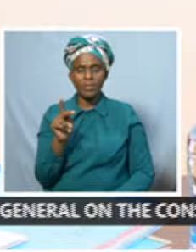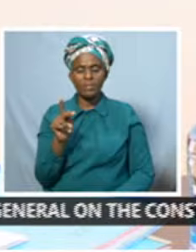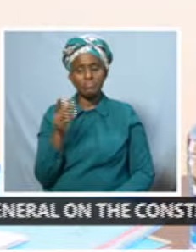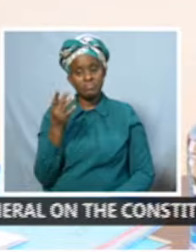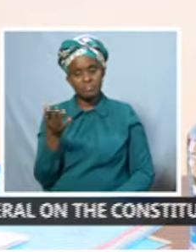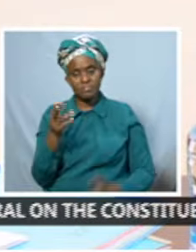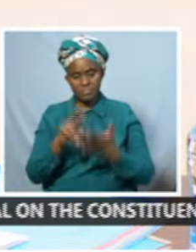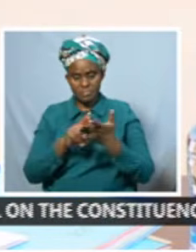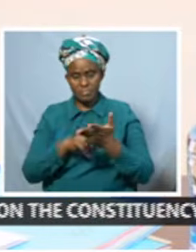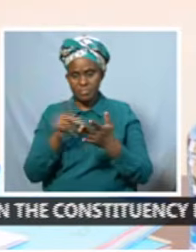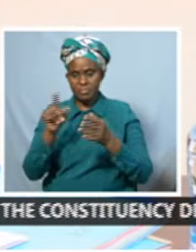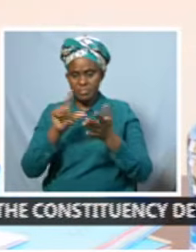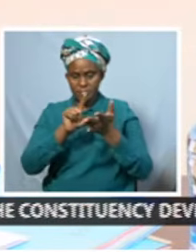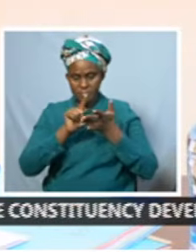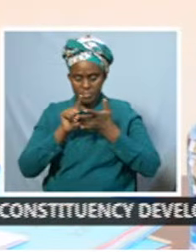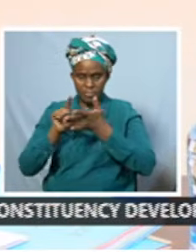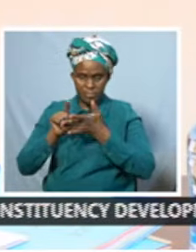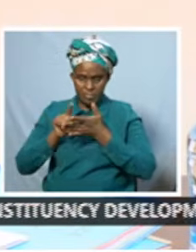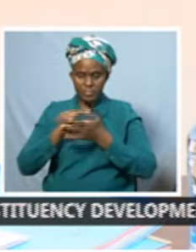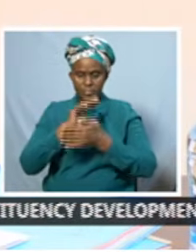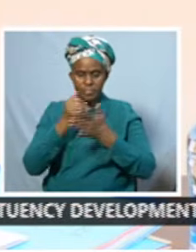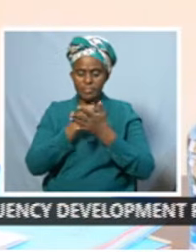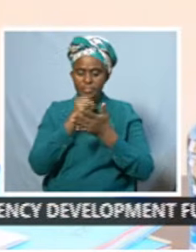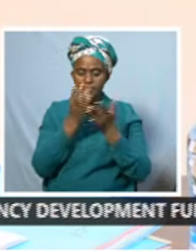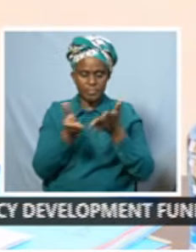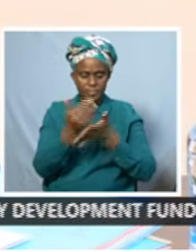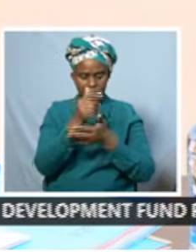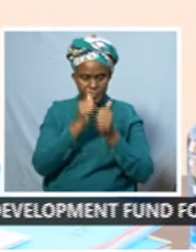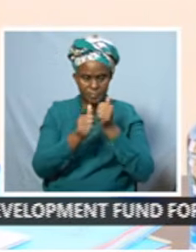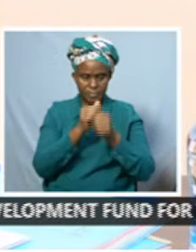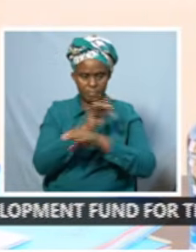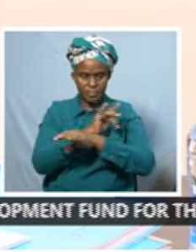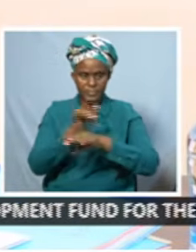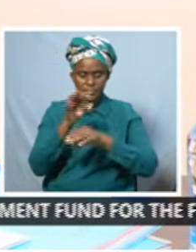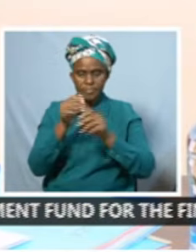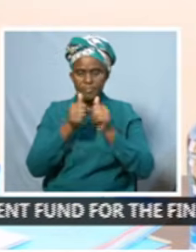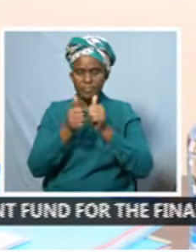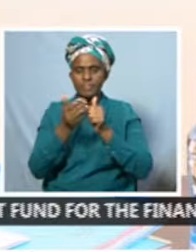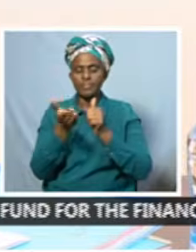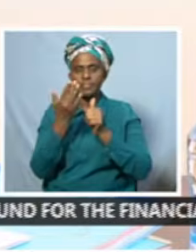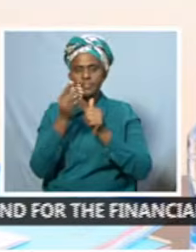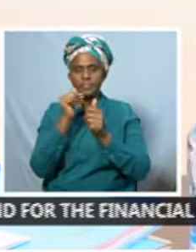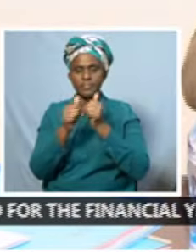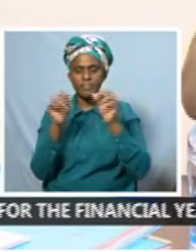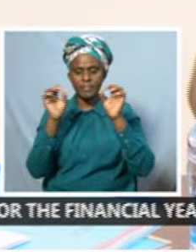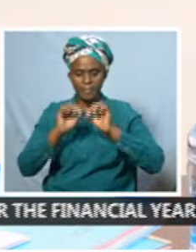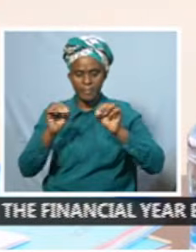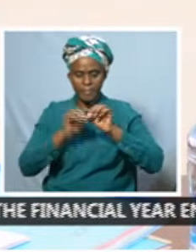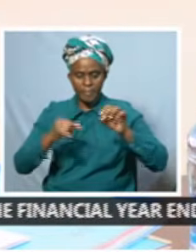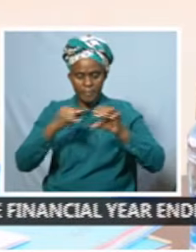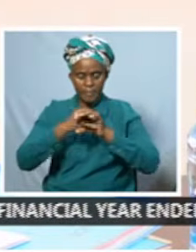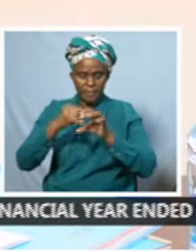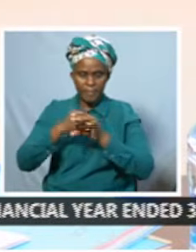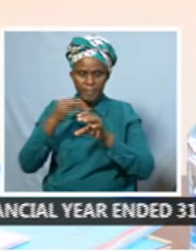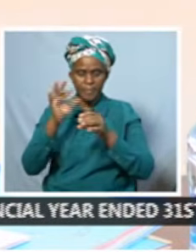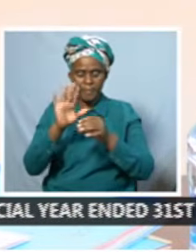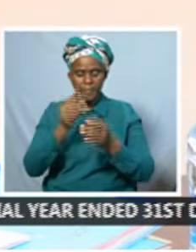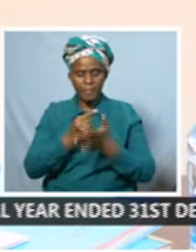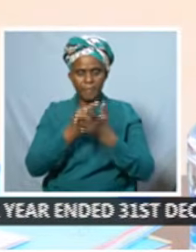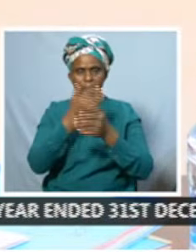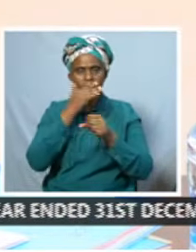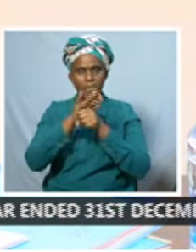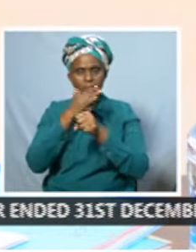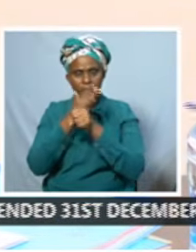and report that the loans were not recovered due to lack of follow-ups, due to non-involvement of the